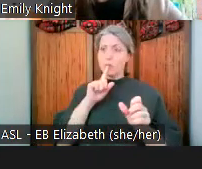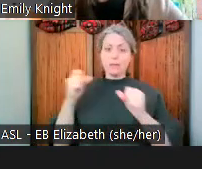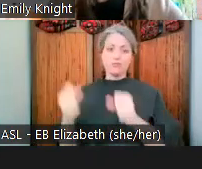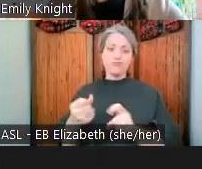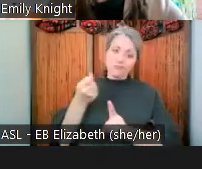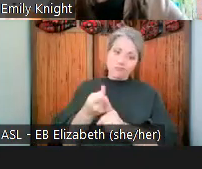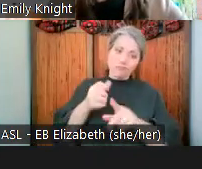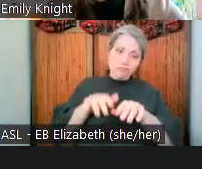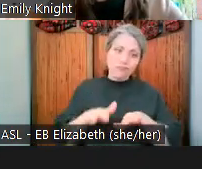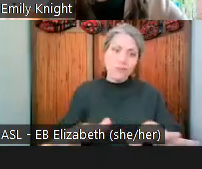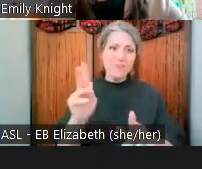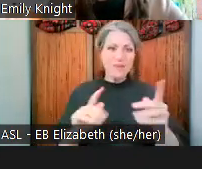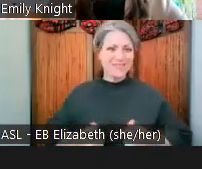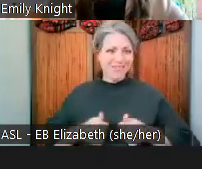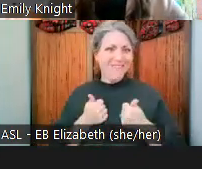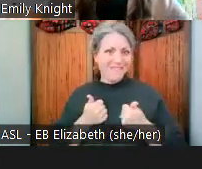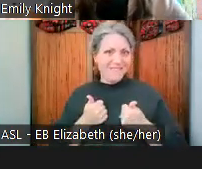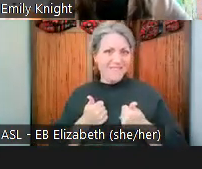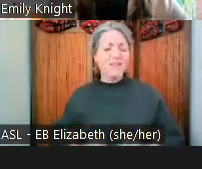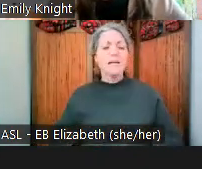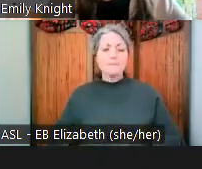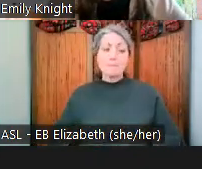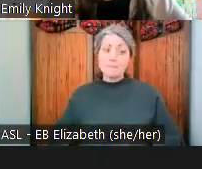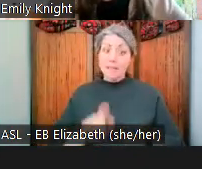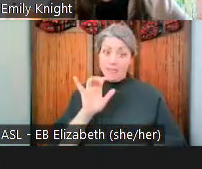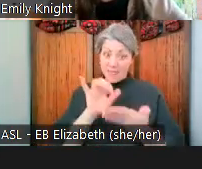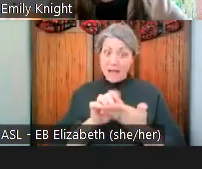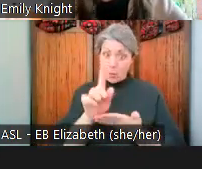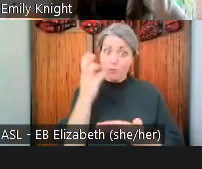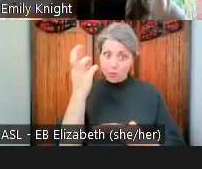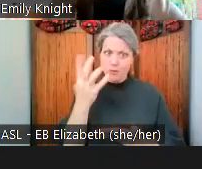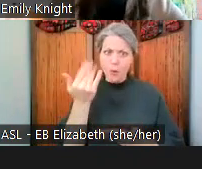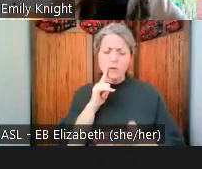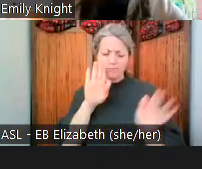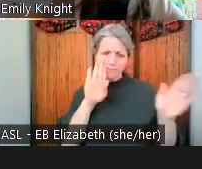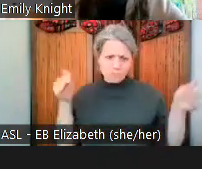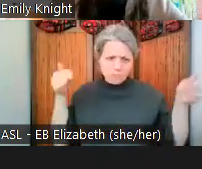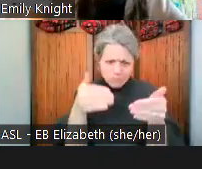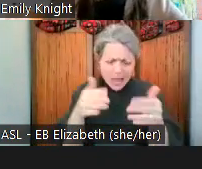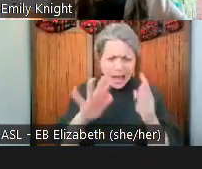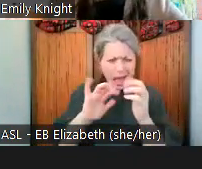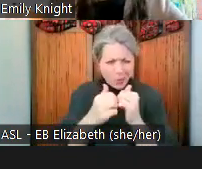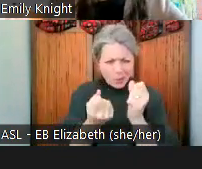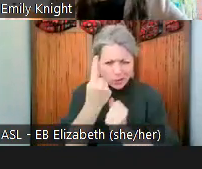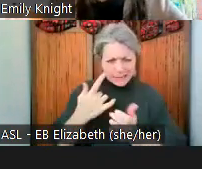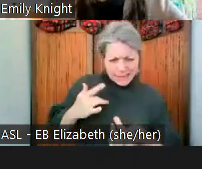lives. And I think that that is reason in and of itself to dedicate our energy to understanding these better.